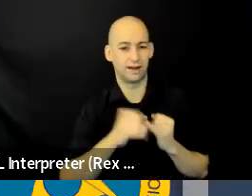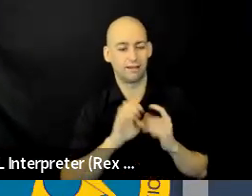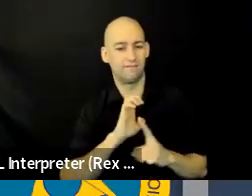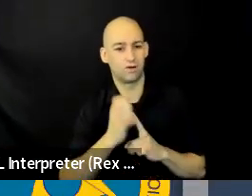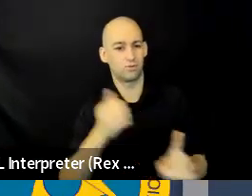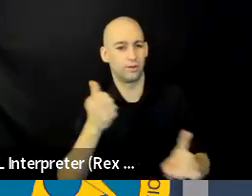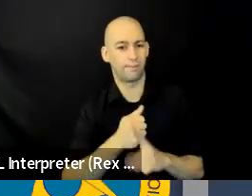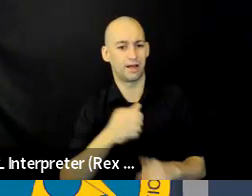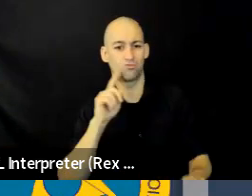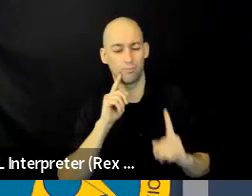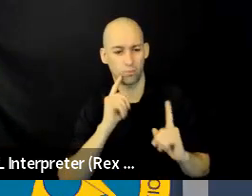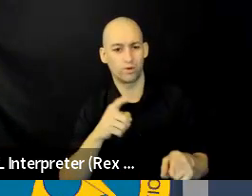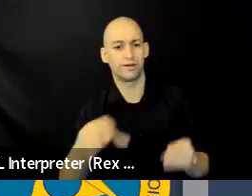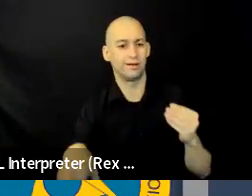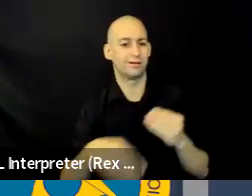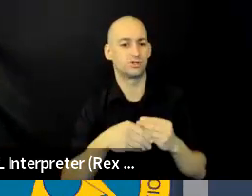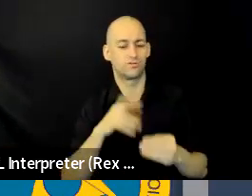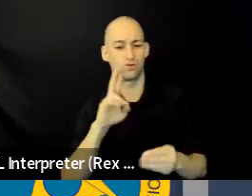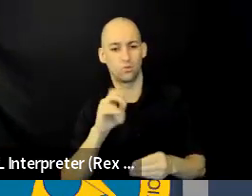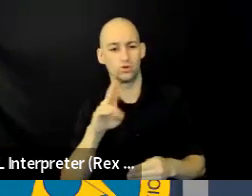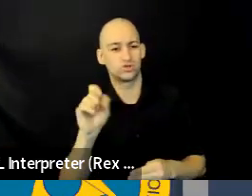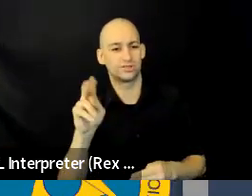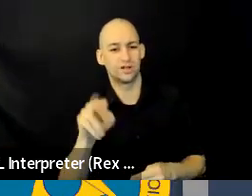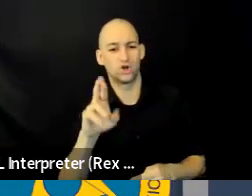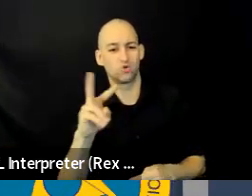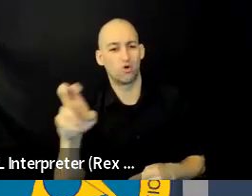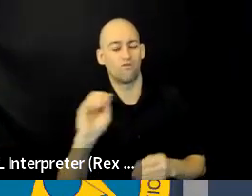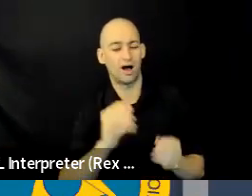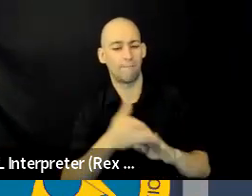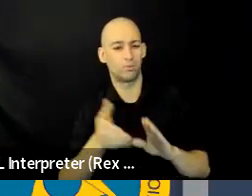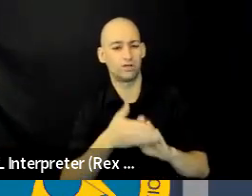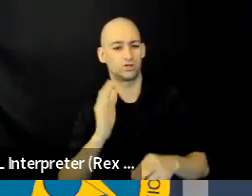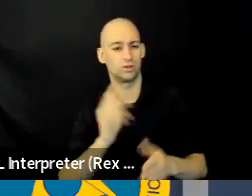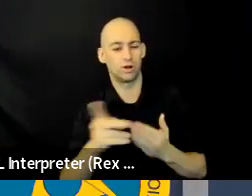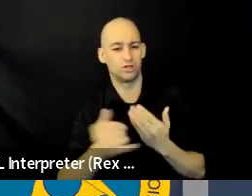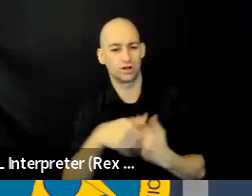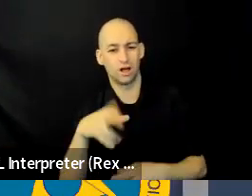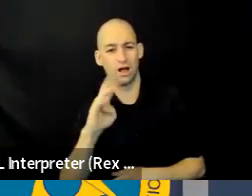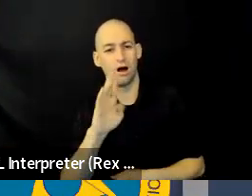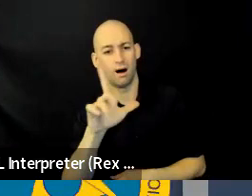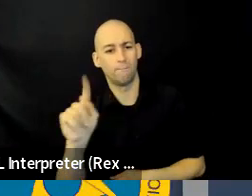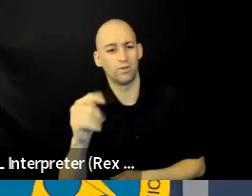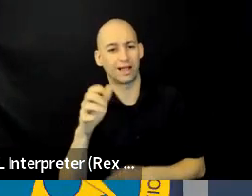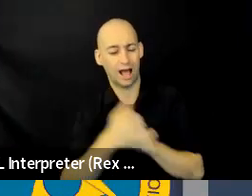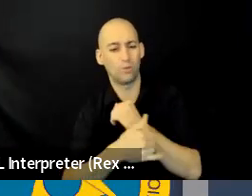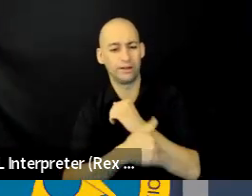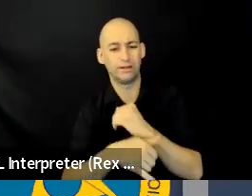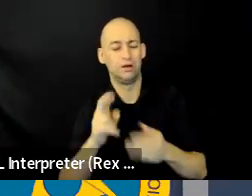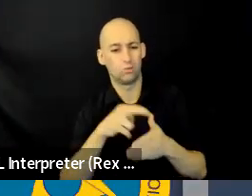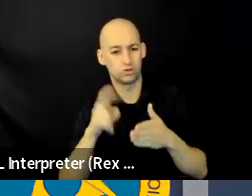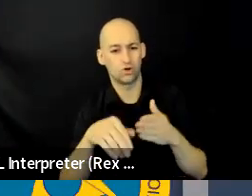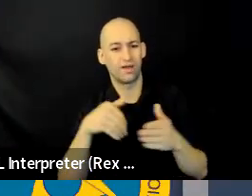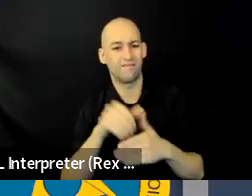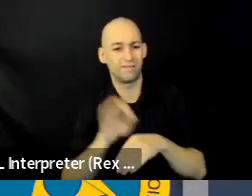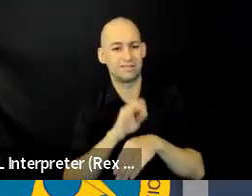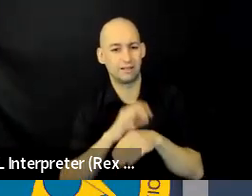impact report and addendum for the Richardson Grove Operational Improvement Project in Humboldt County. This project would result in a facility